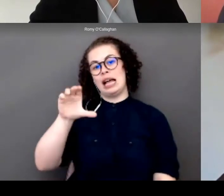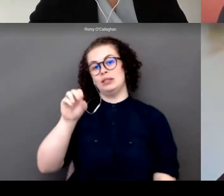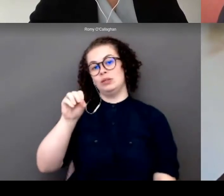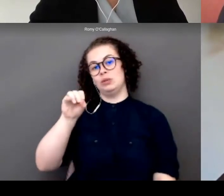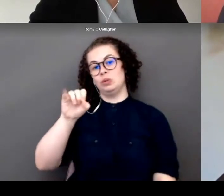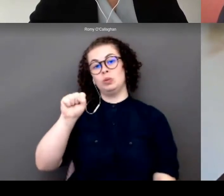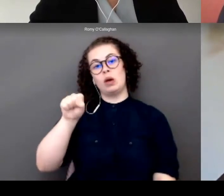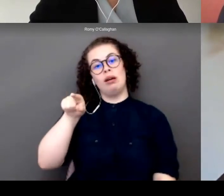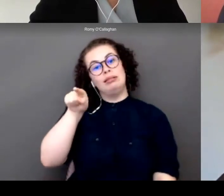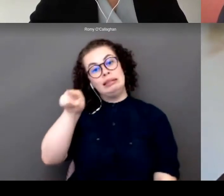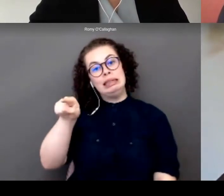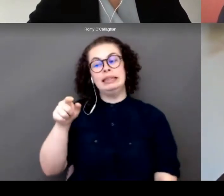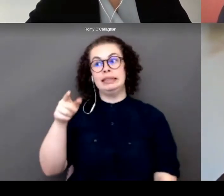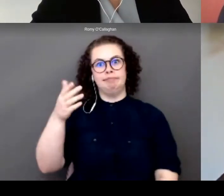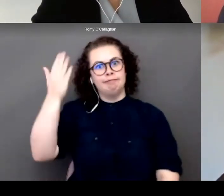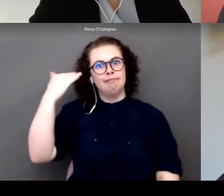Lumières.